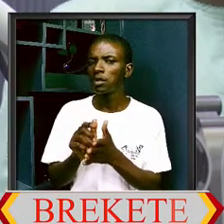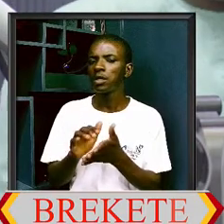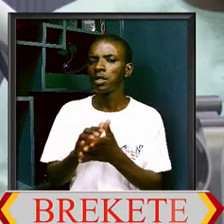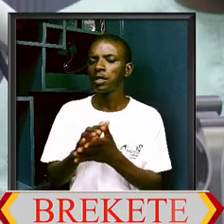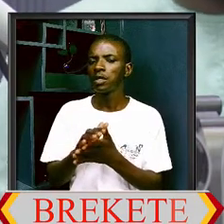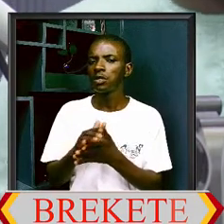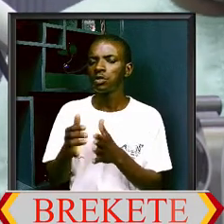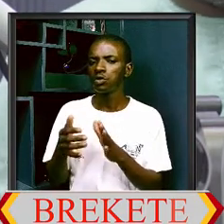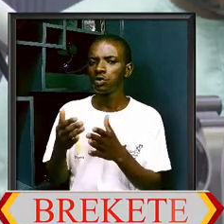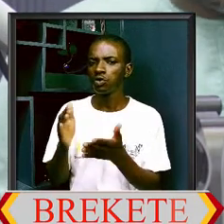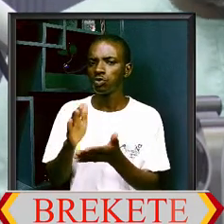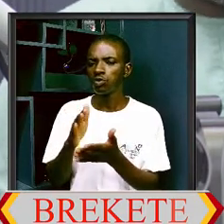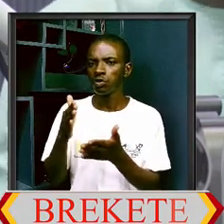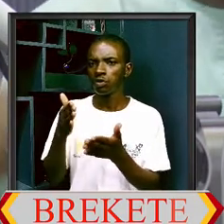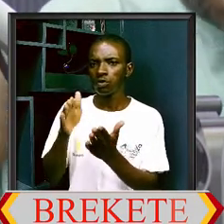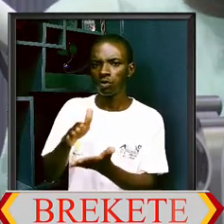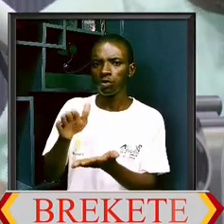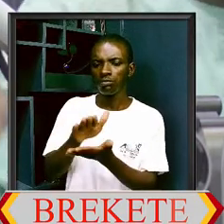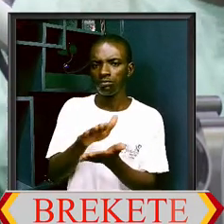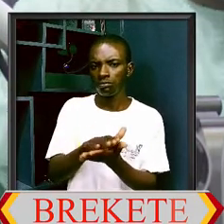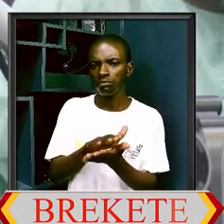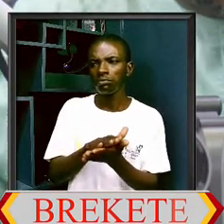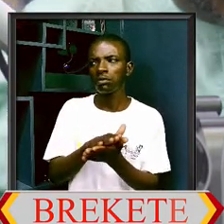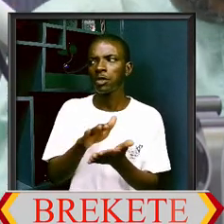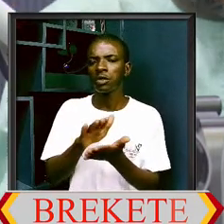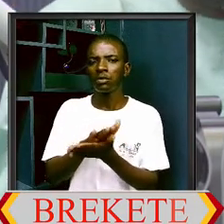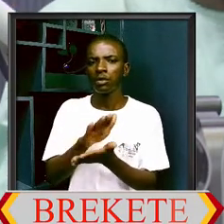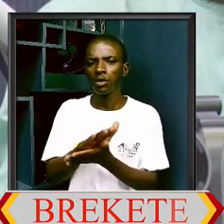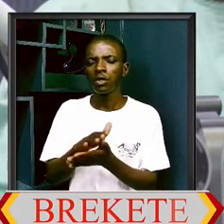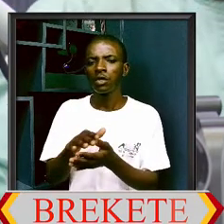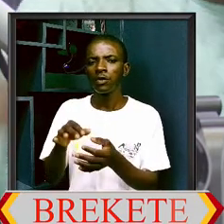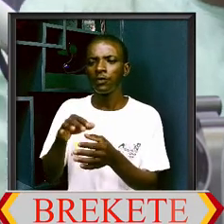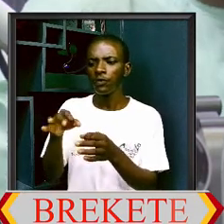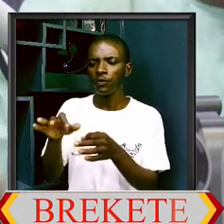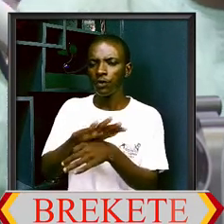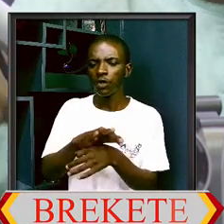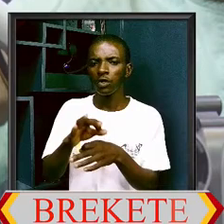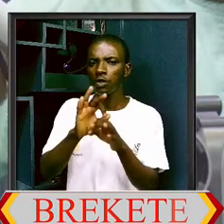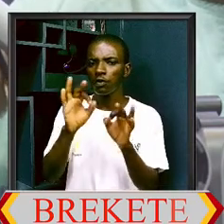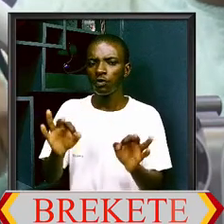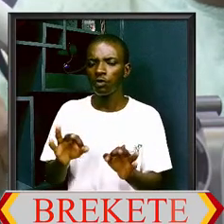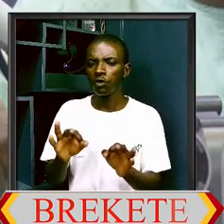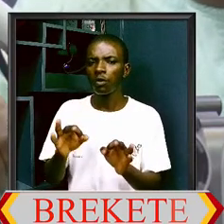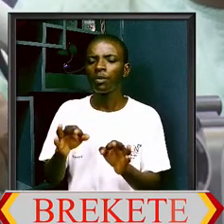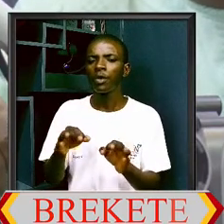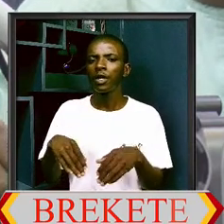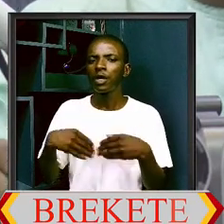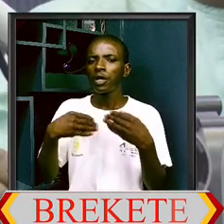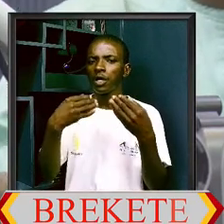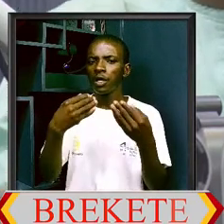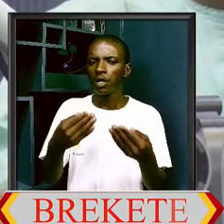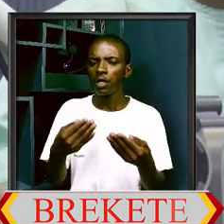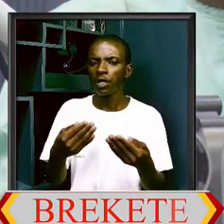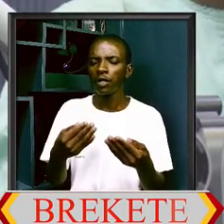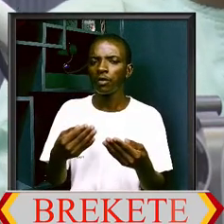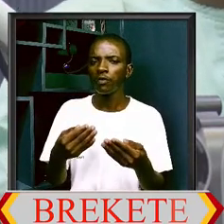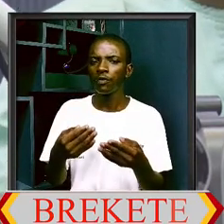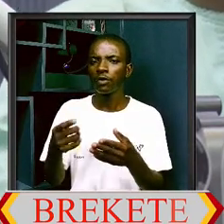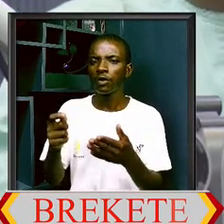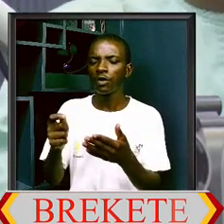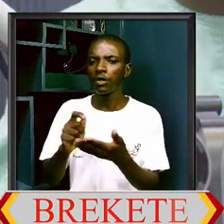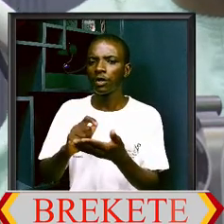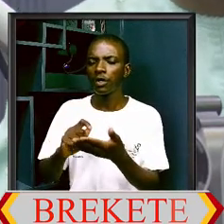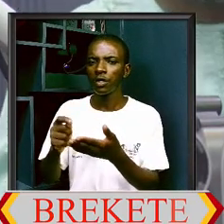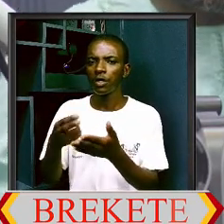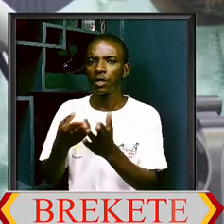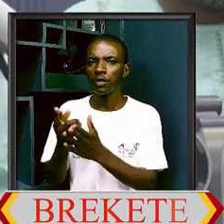later document know they lie them F the form them they give right